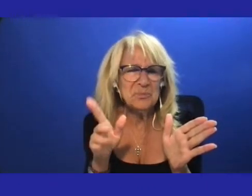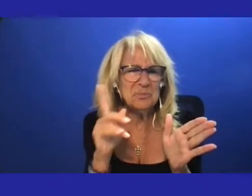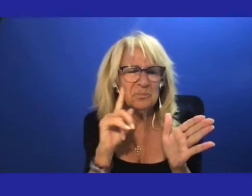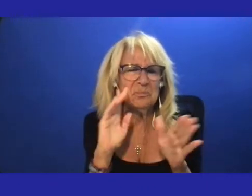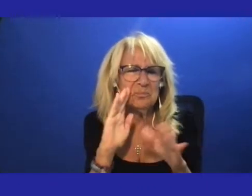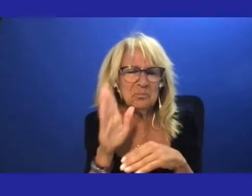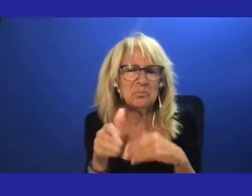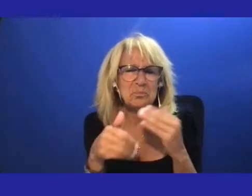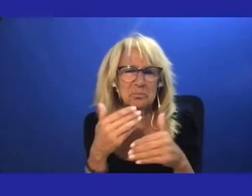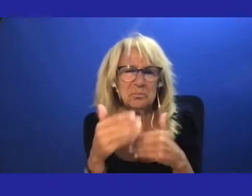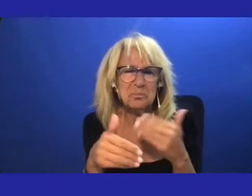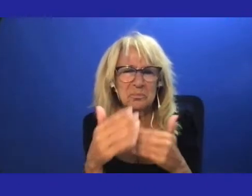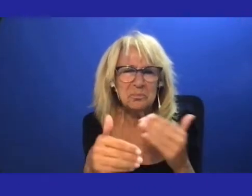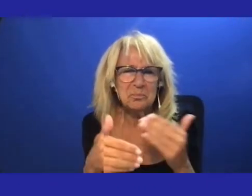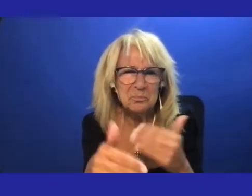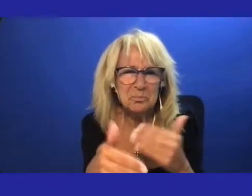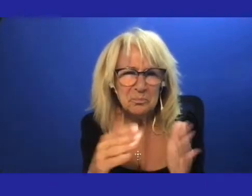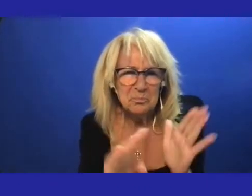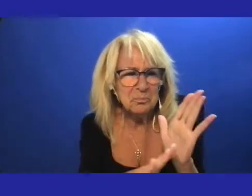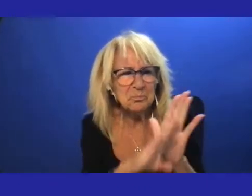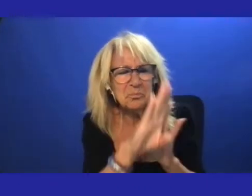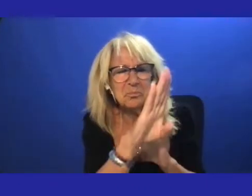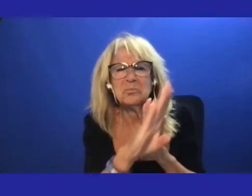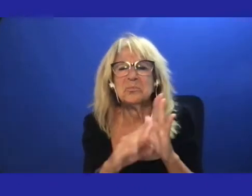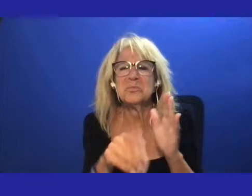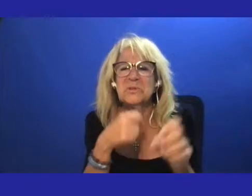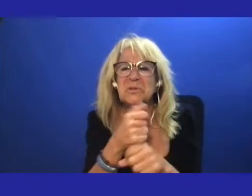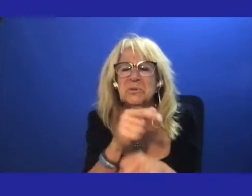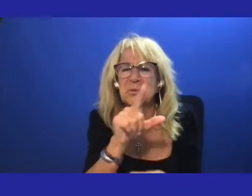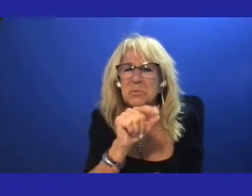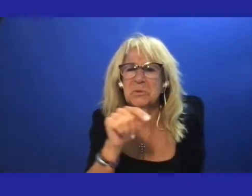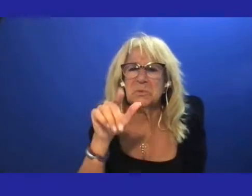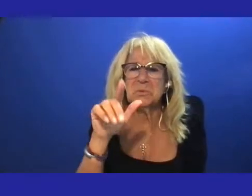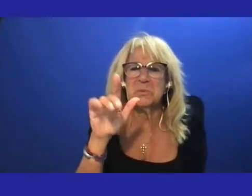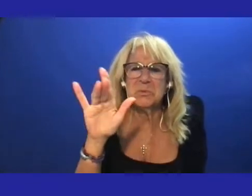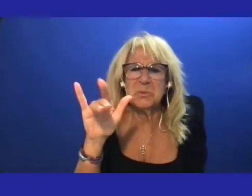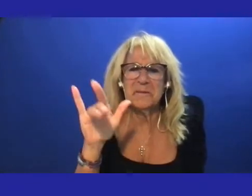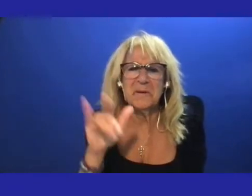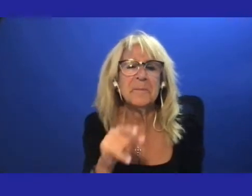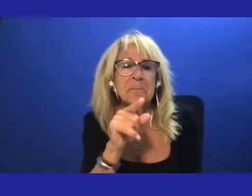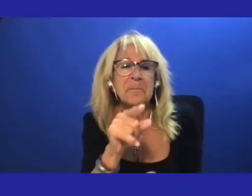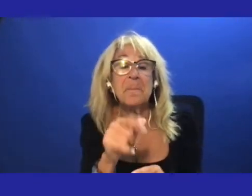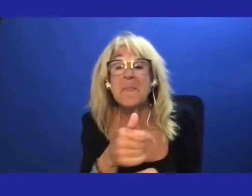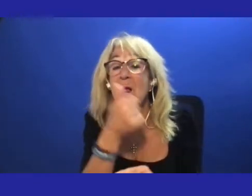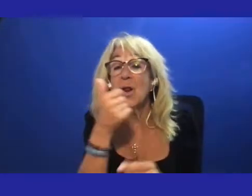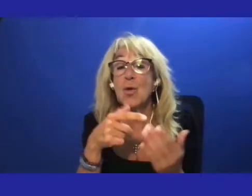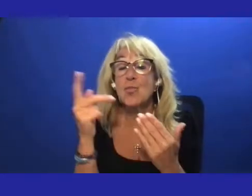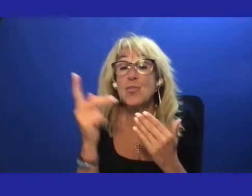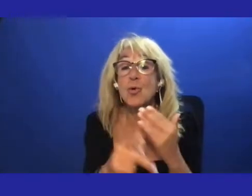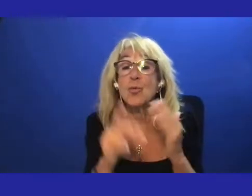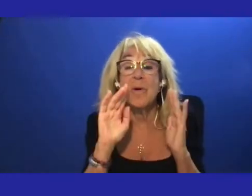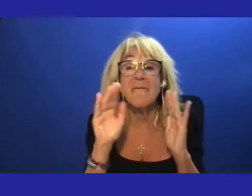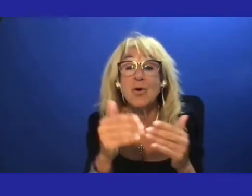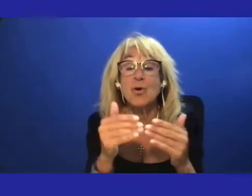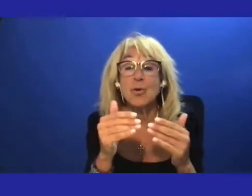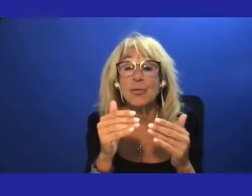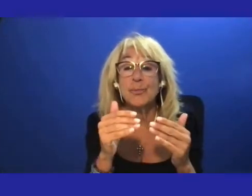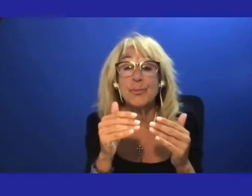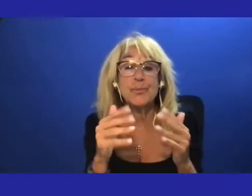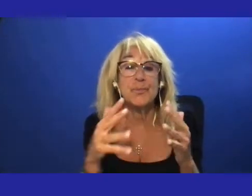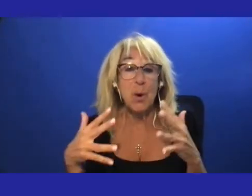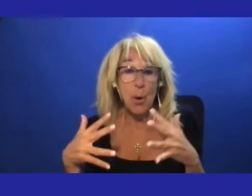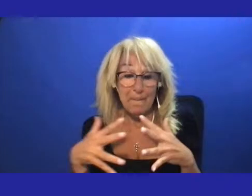utilization is popping, so to speak. Next slide. Another program I want to focus on is our maternal mortality reduction